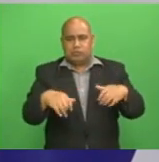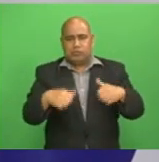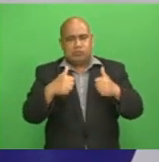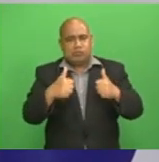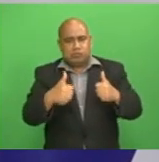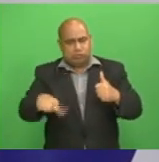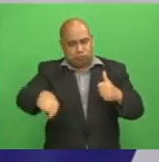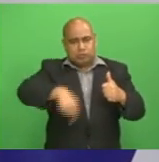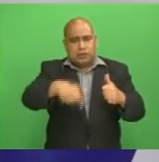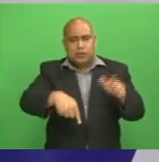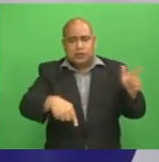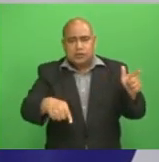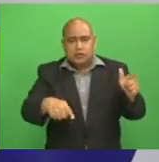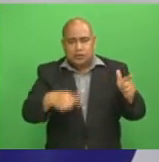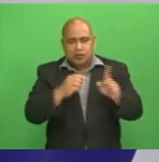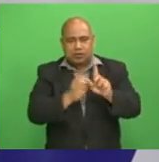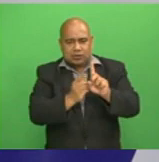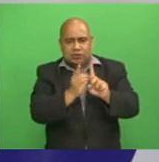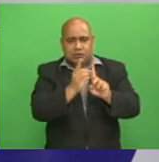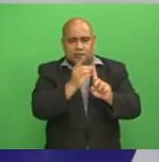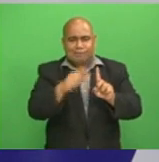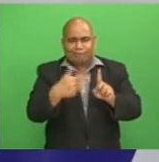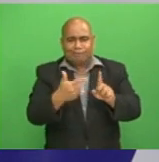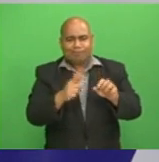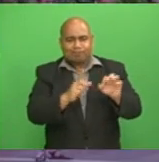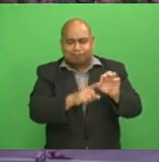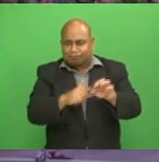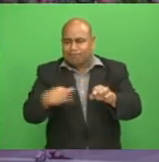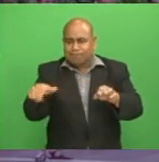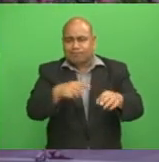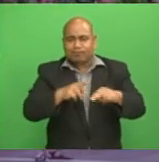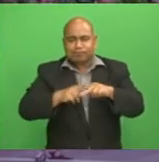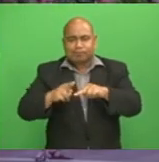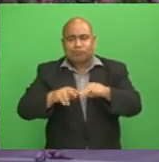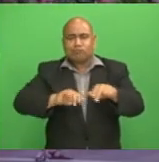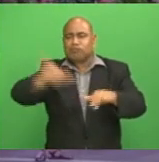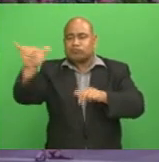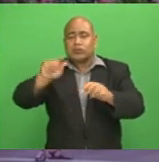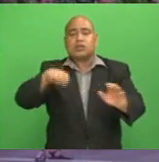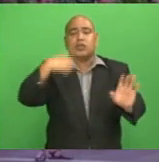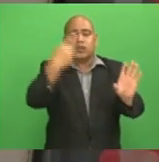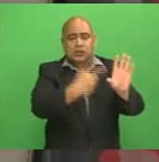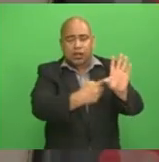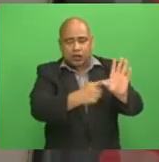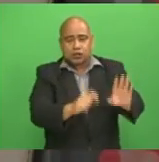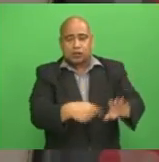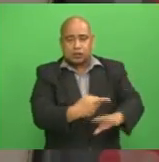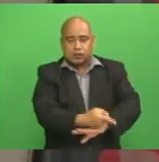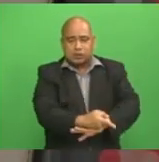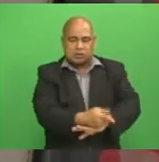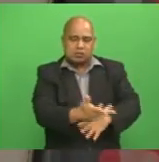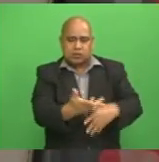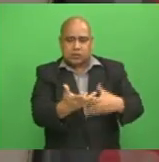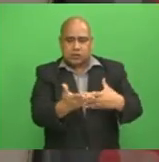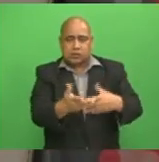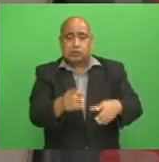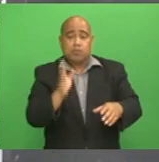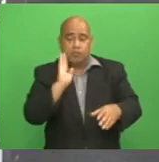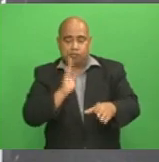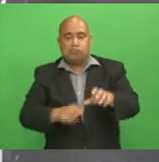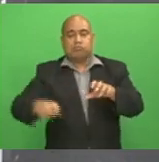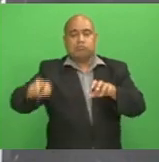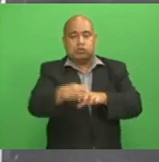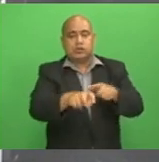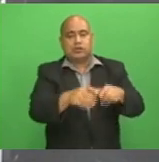questions that Fiji has. Hopkins will return to the UK next week before taking on her next diplomatic posting in Brazil. Maggie